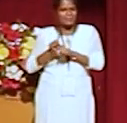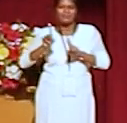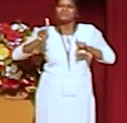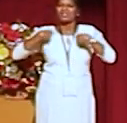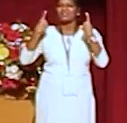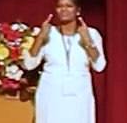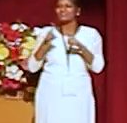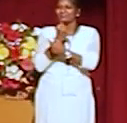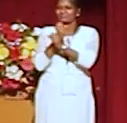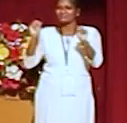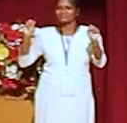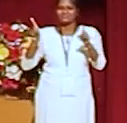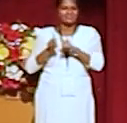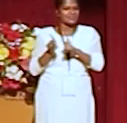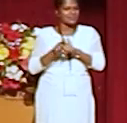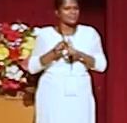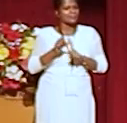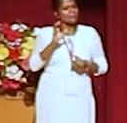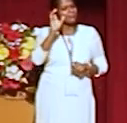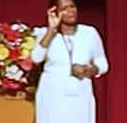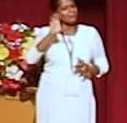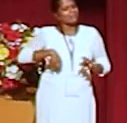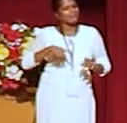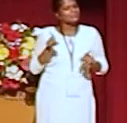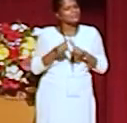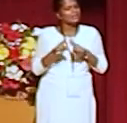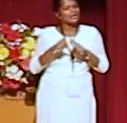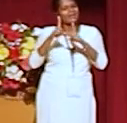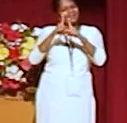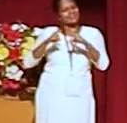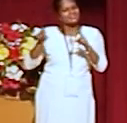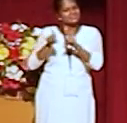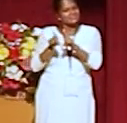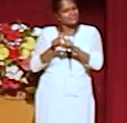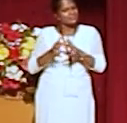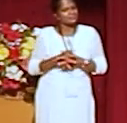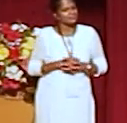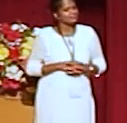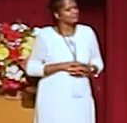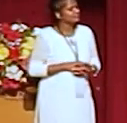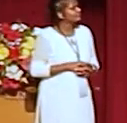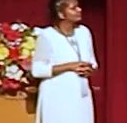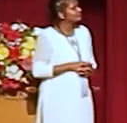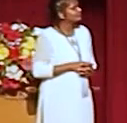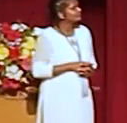independently. You can also write math equations as easily as English. Blunt.